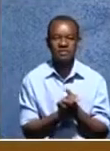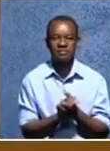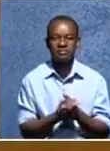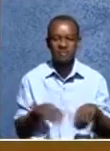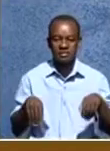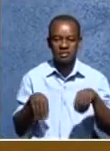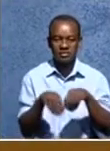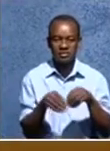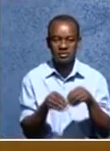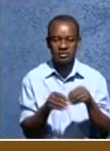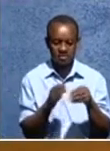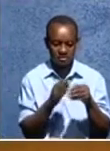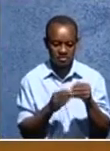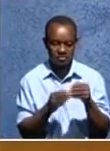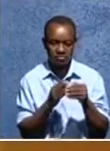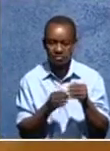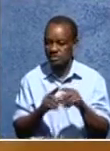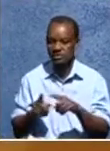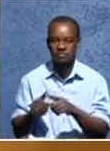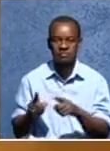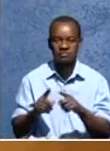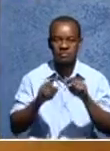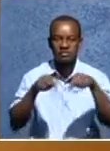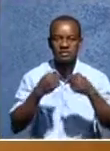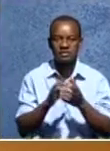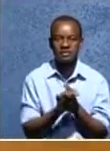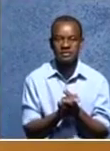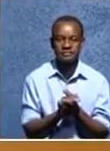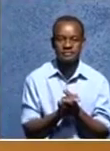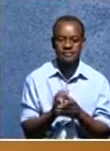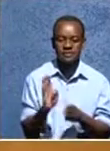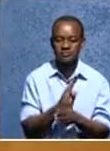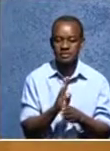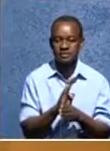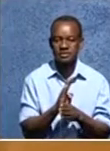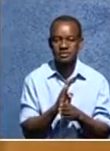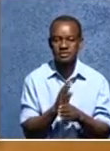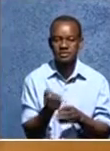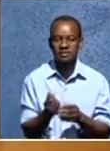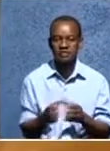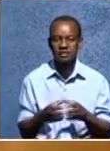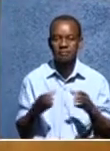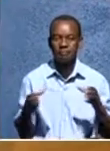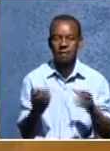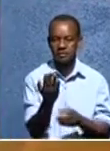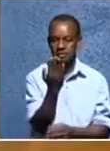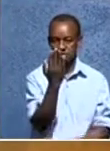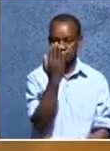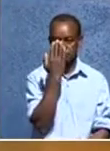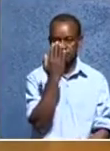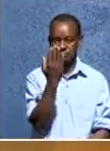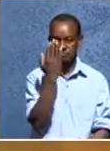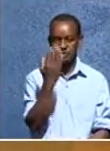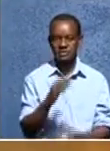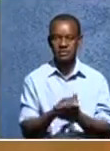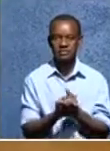other clusters. We, of course, see the tourism sector in a broader context. as we are very keen on forming linkages between, for